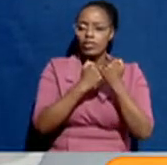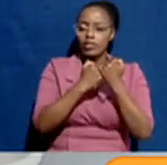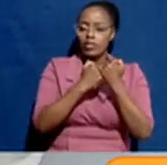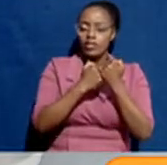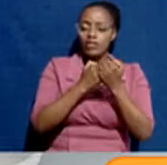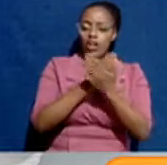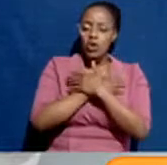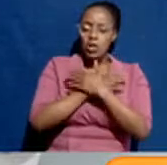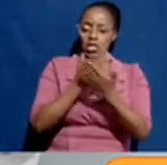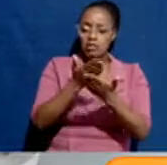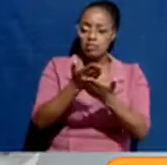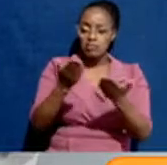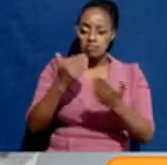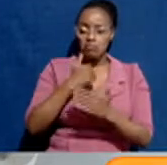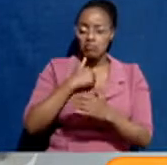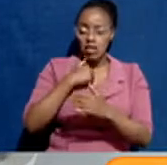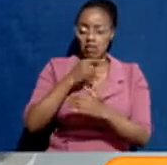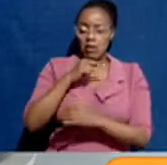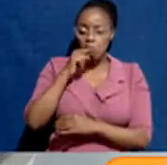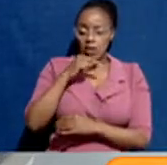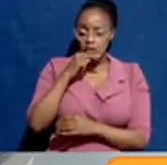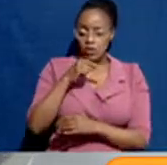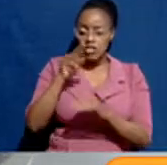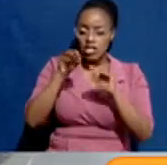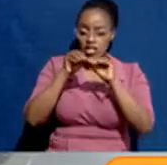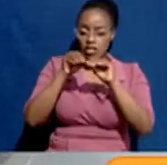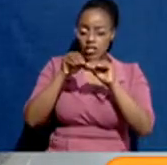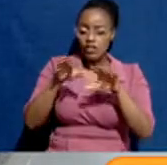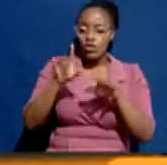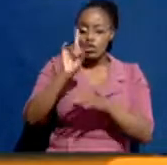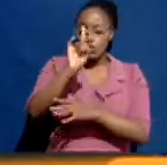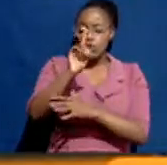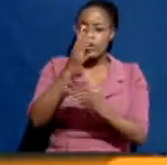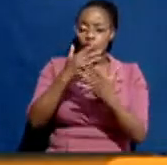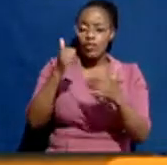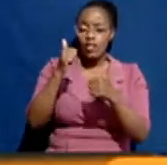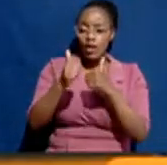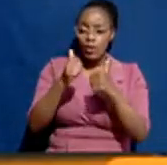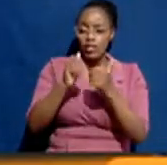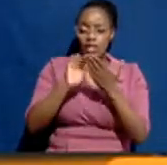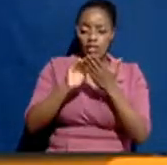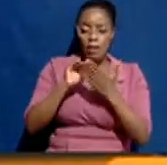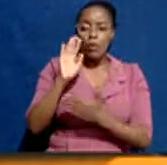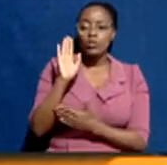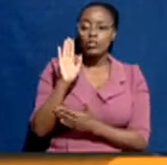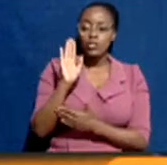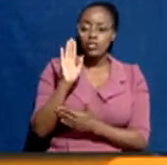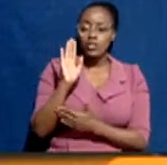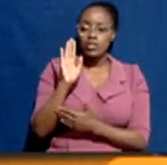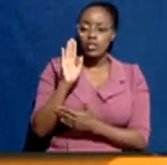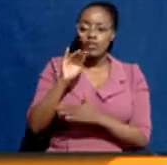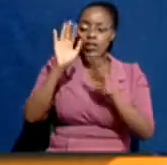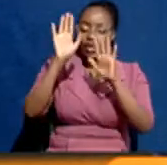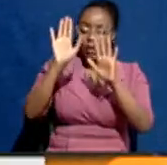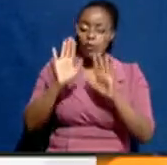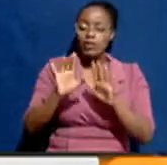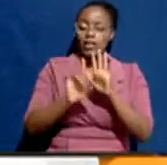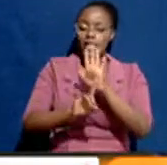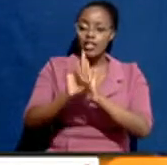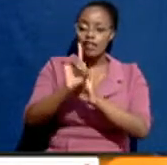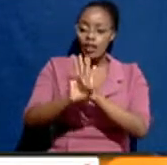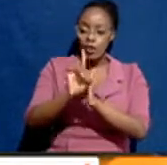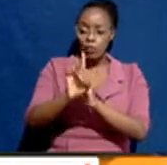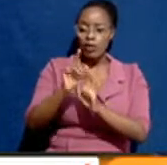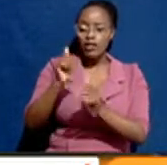fellow colleagues here that devolution is one of the most important development that